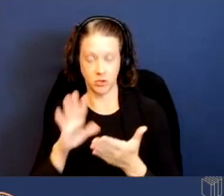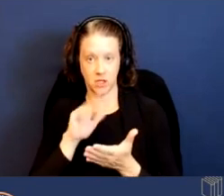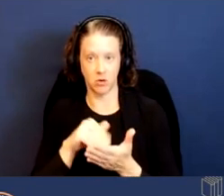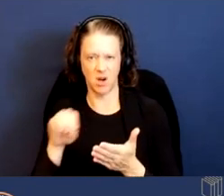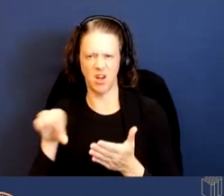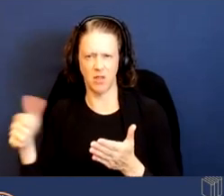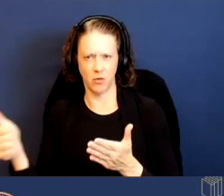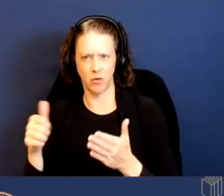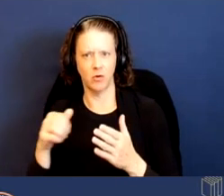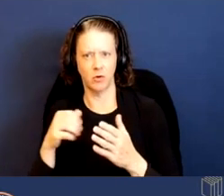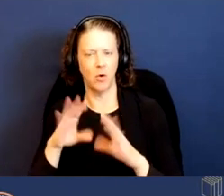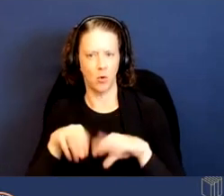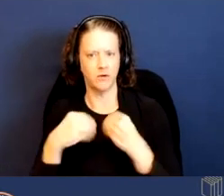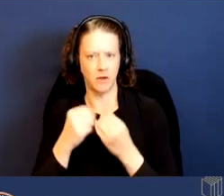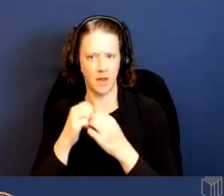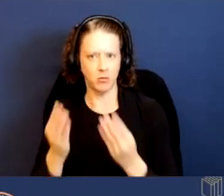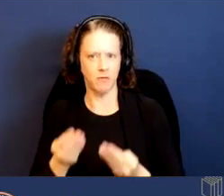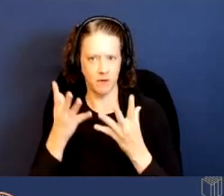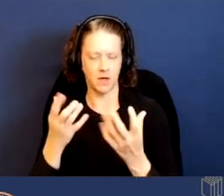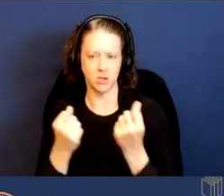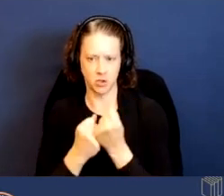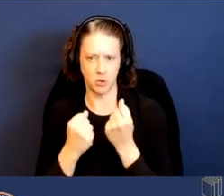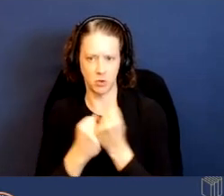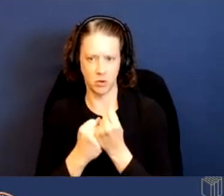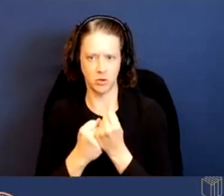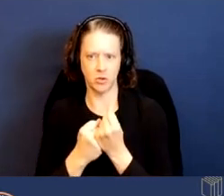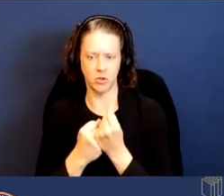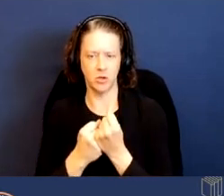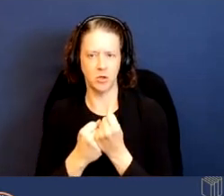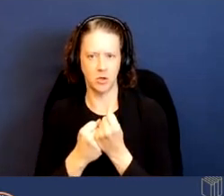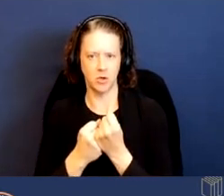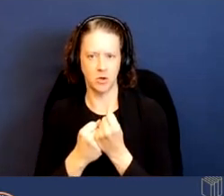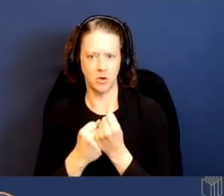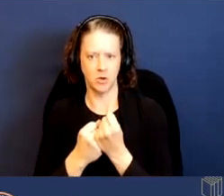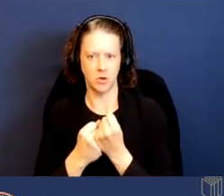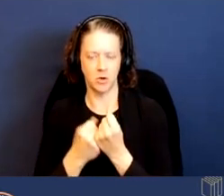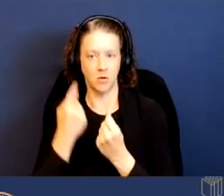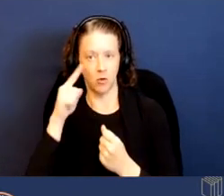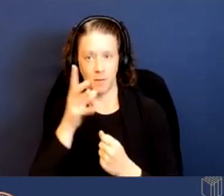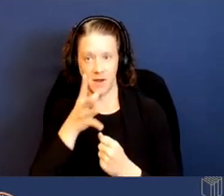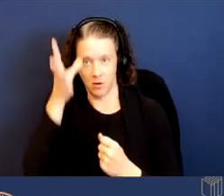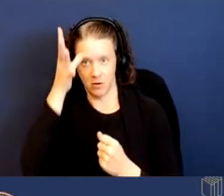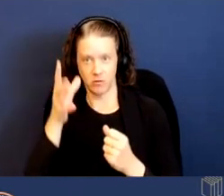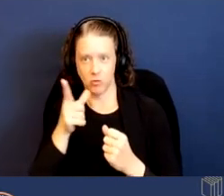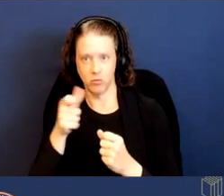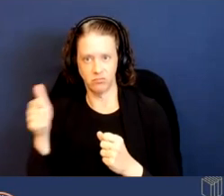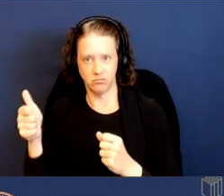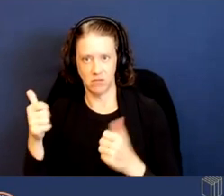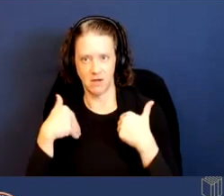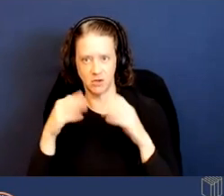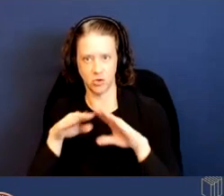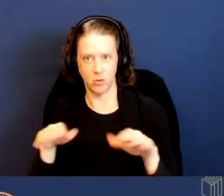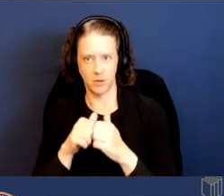provide students or provide support for parents of children with disabilities. And so,